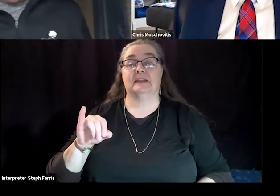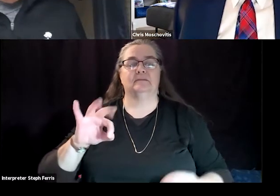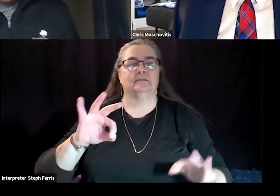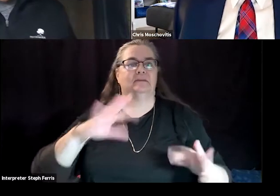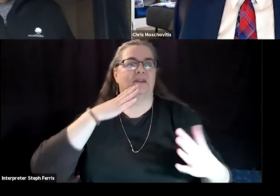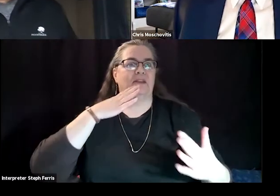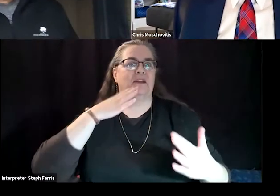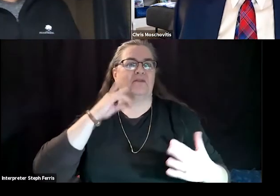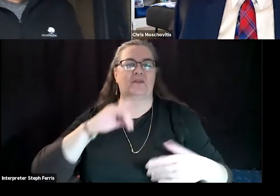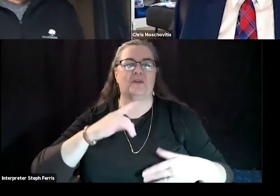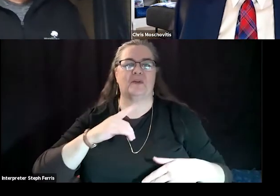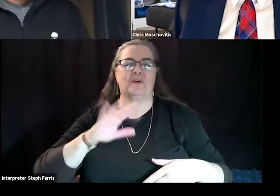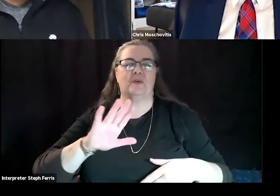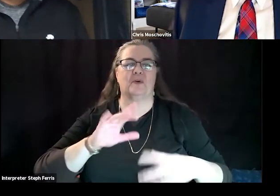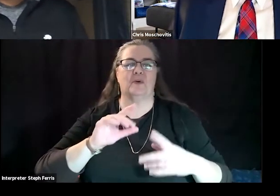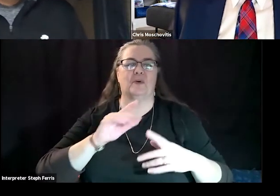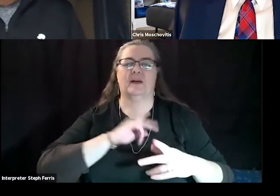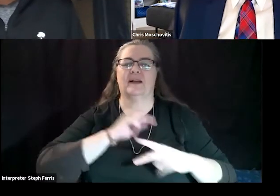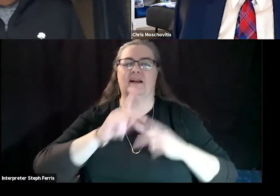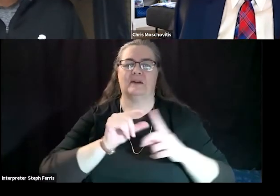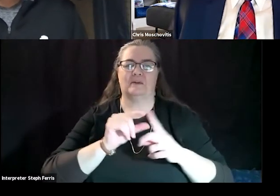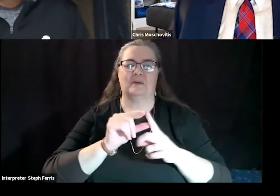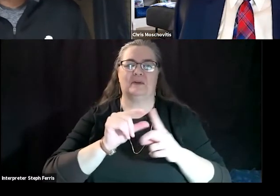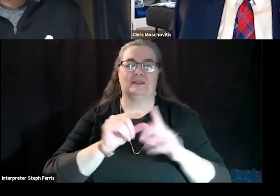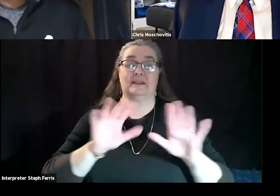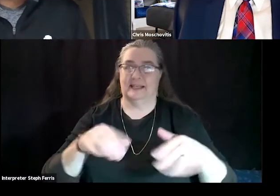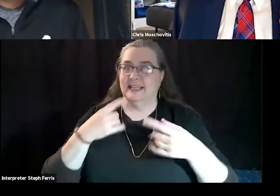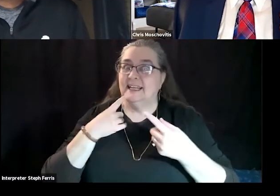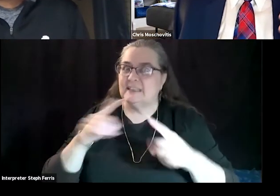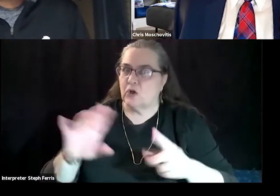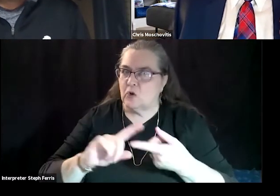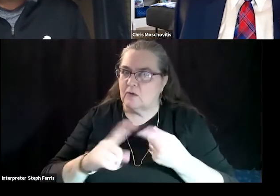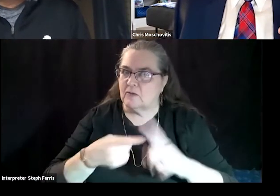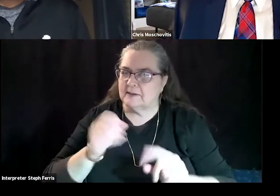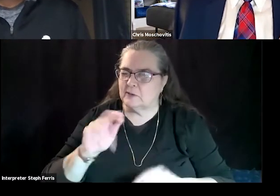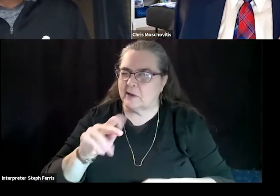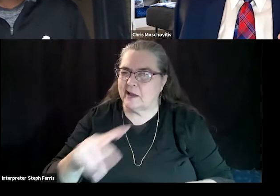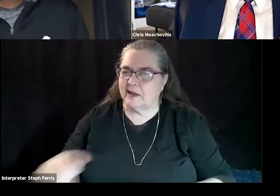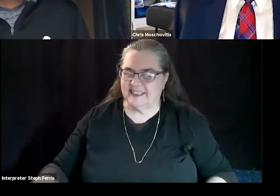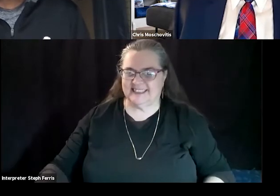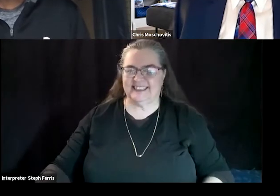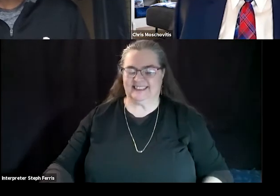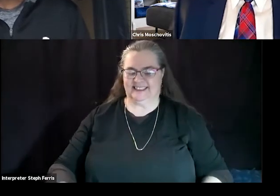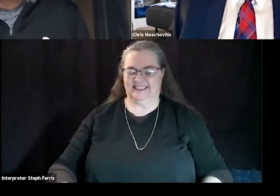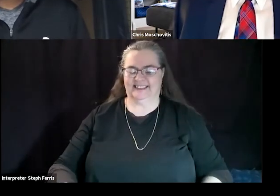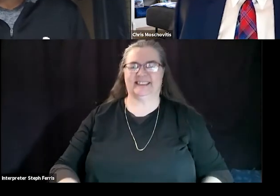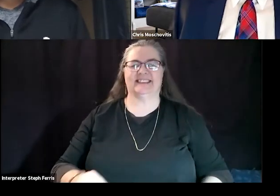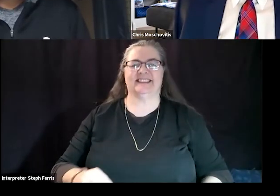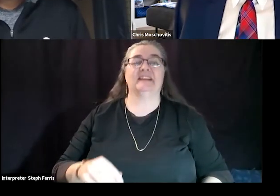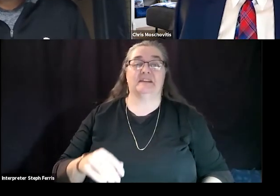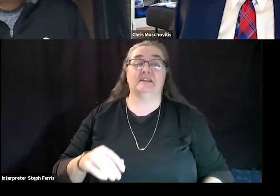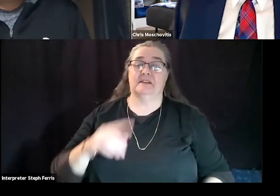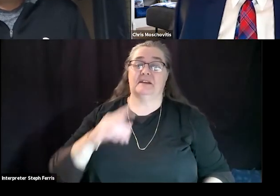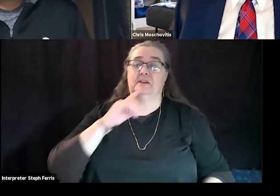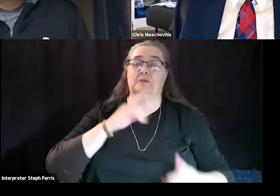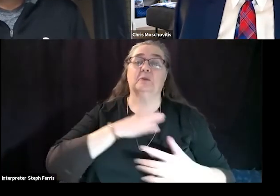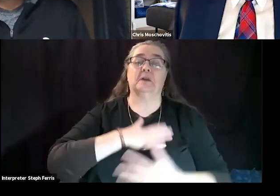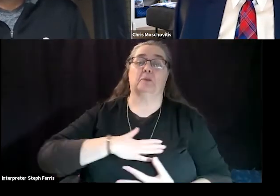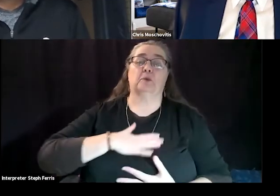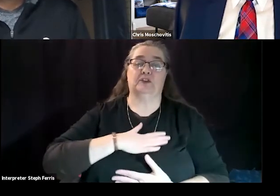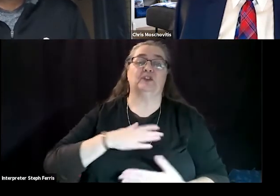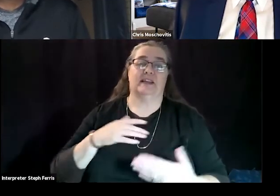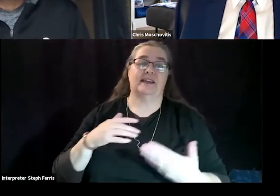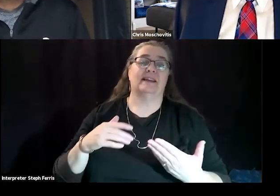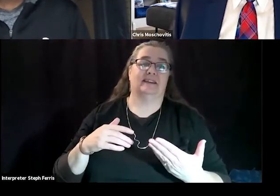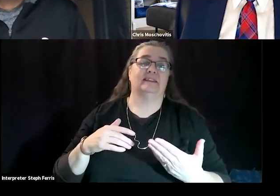Thank you. No, I really appreciate many people, the kind words and the feedback that I've received from everybody. It's touching, it's